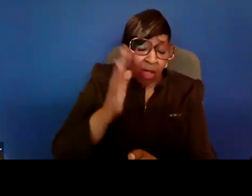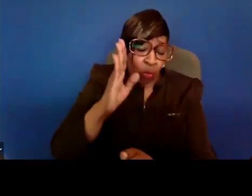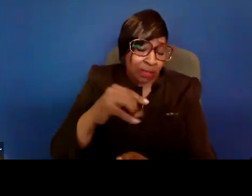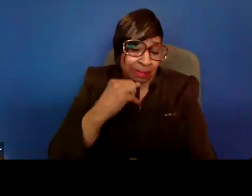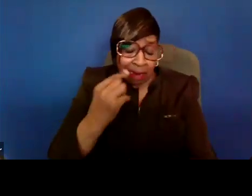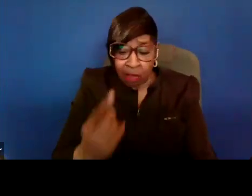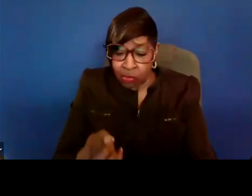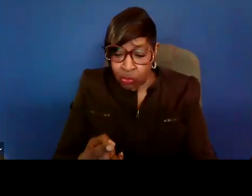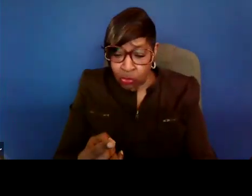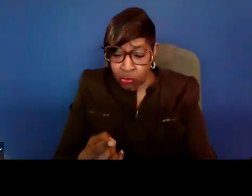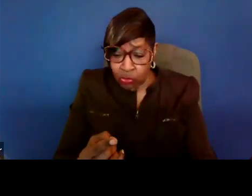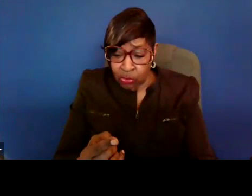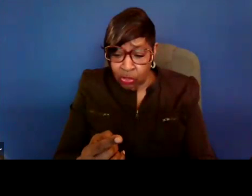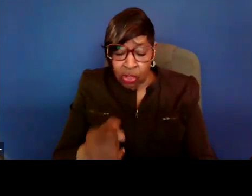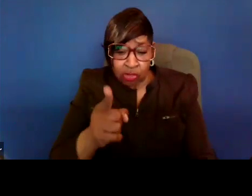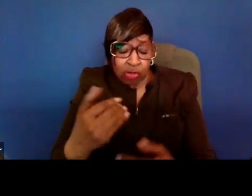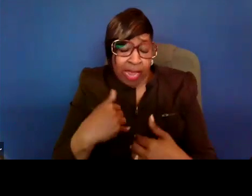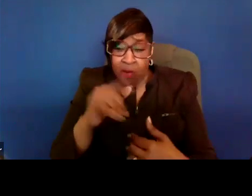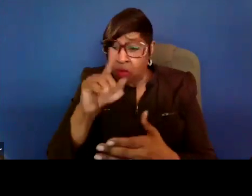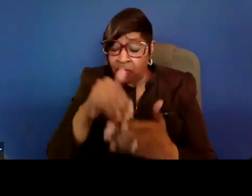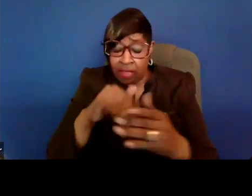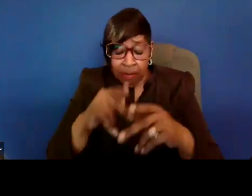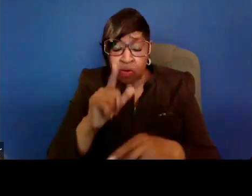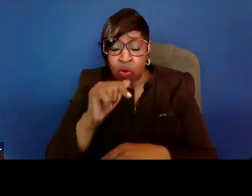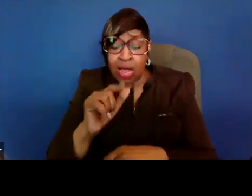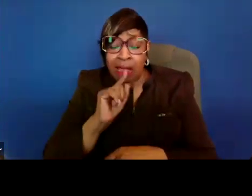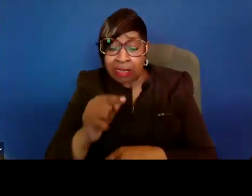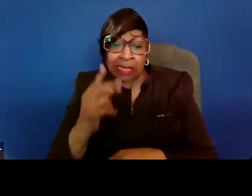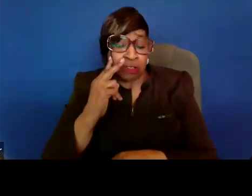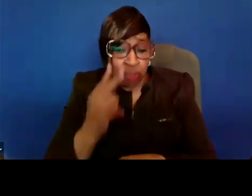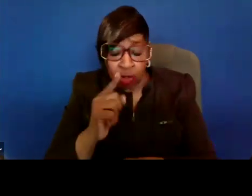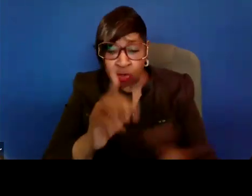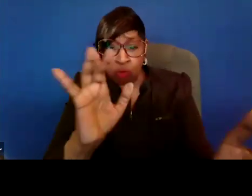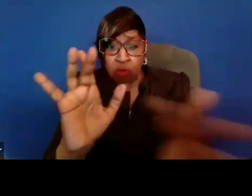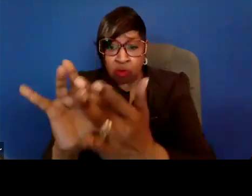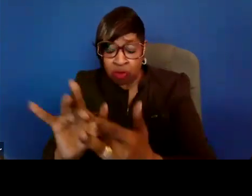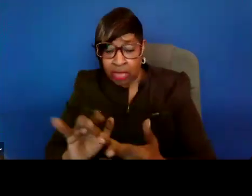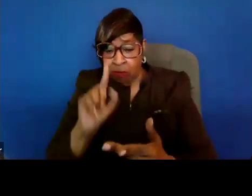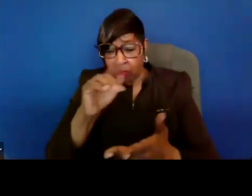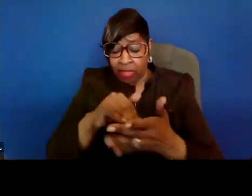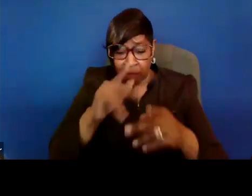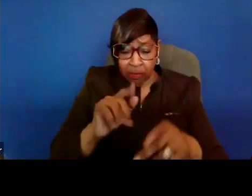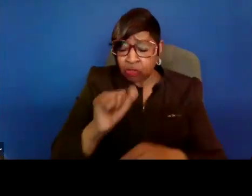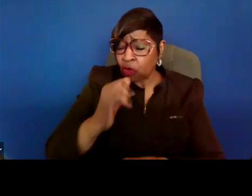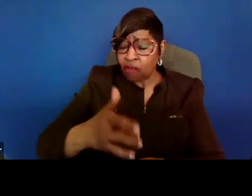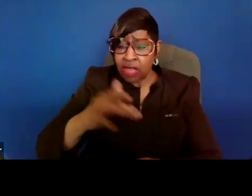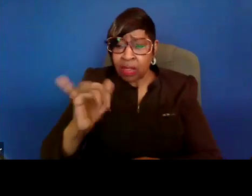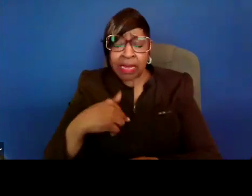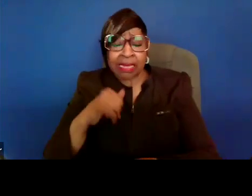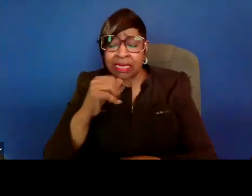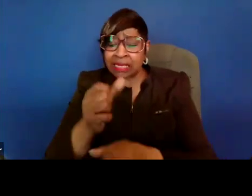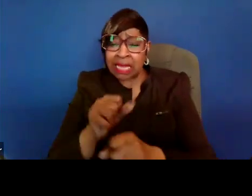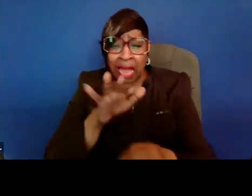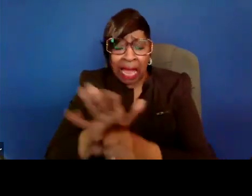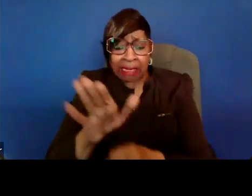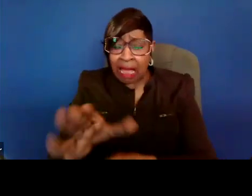maybe it had 1,000 people that actually saw. You reached 1,000 people. So don't feel like I didn't get enough likes,